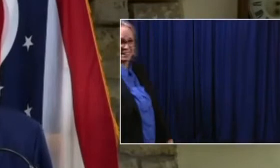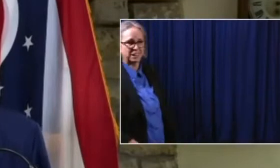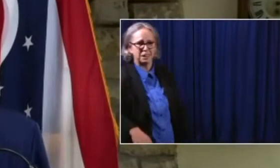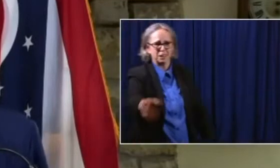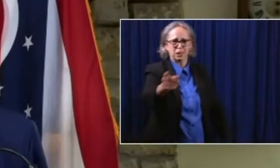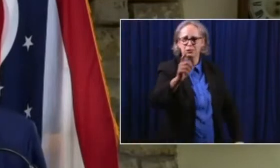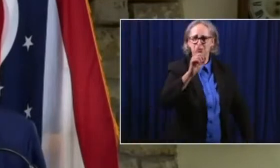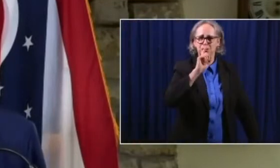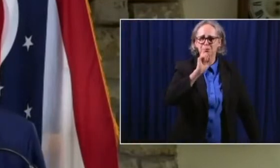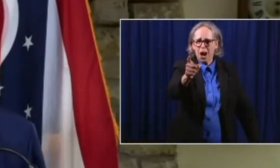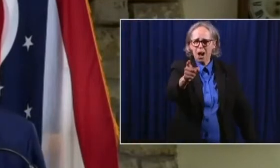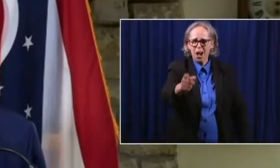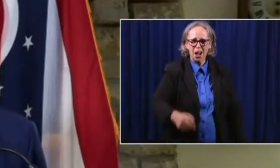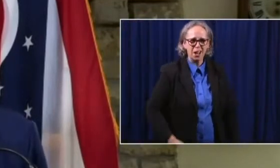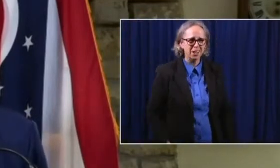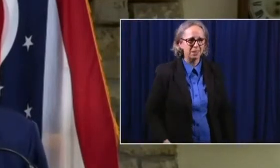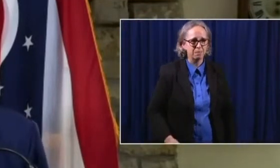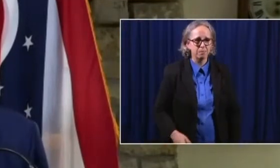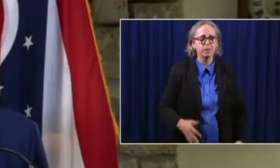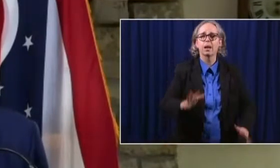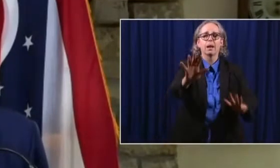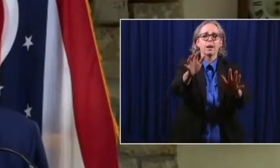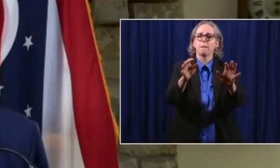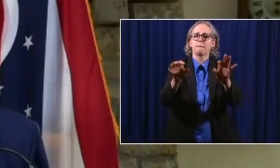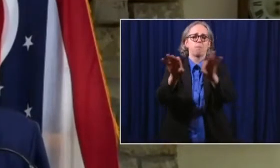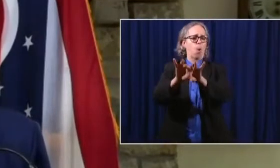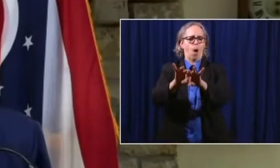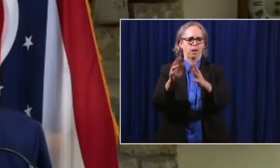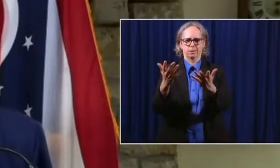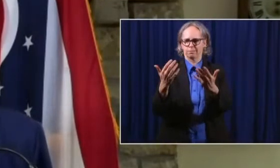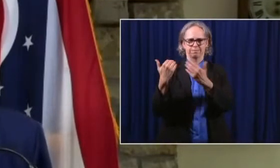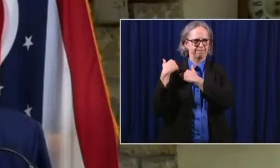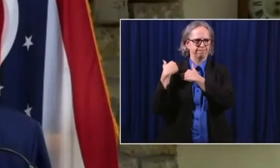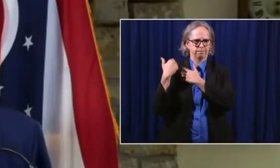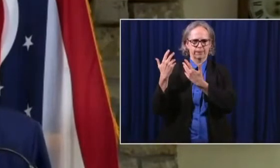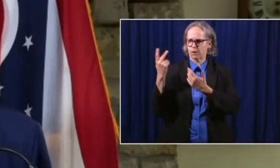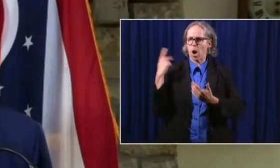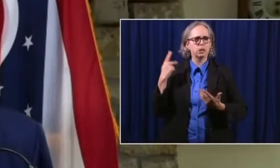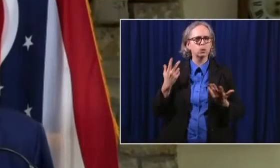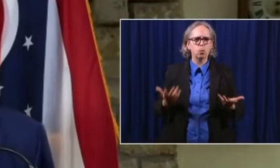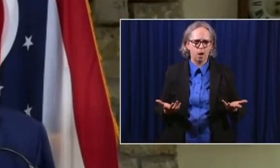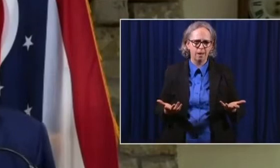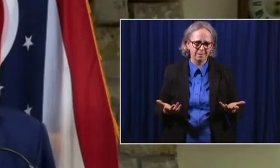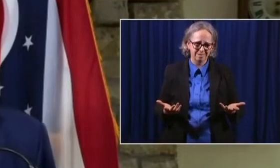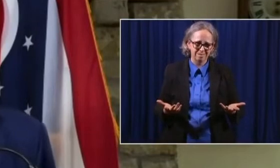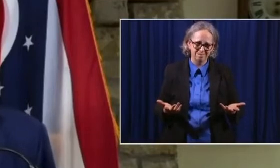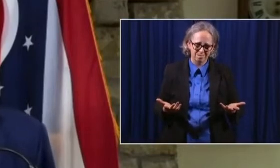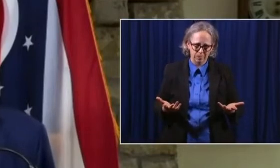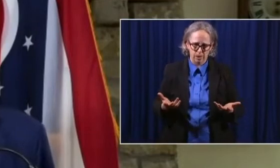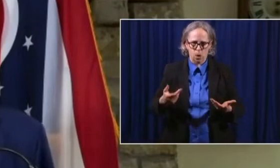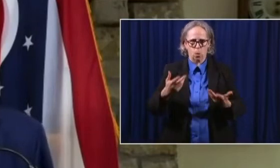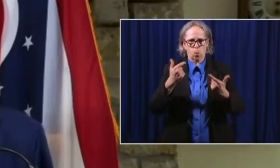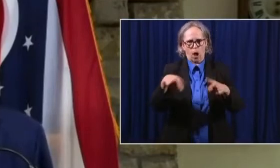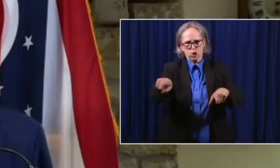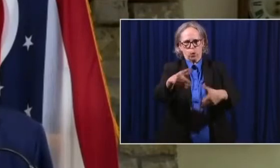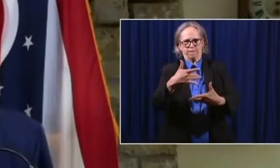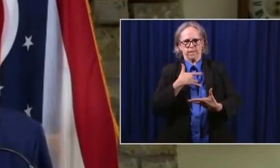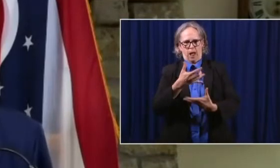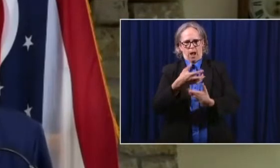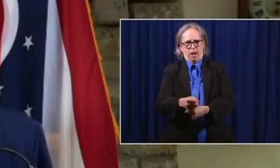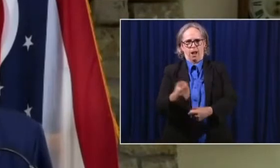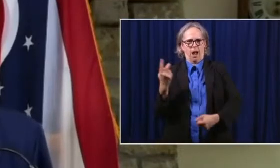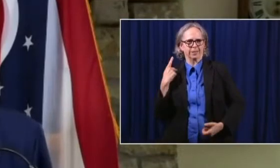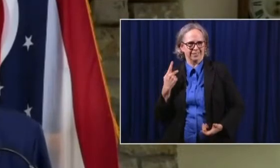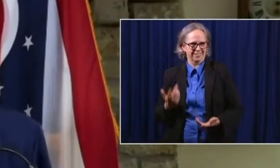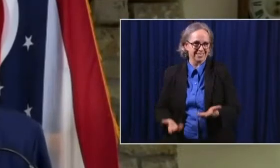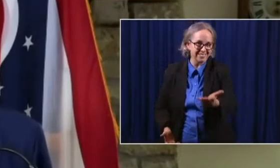do is try to give people confidence. And the way we give people confidence in what's going on in Ohio